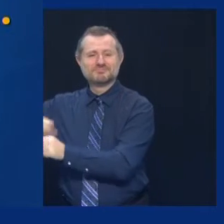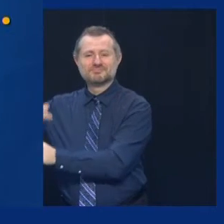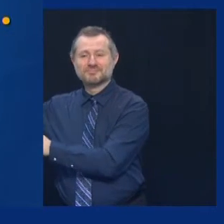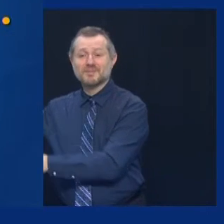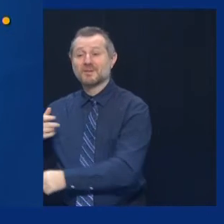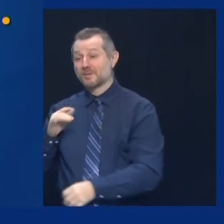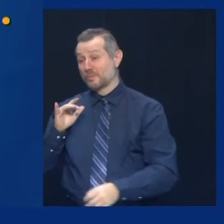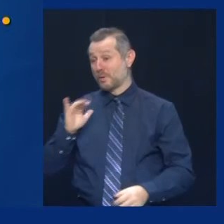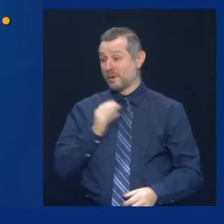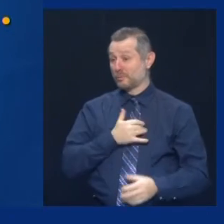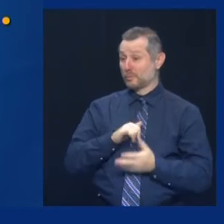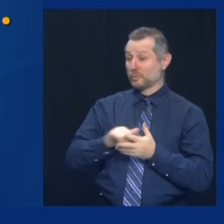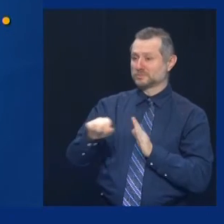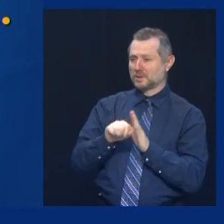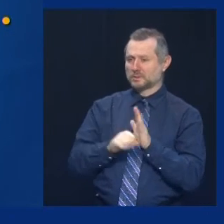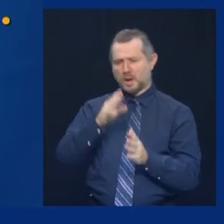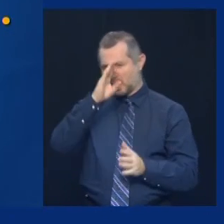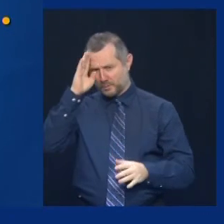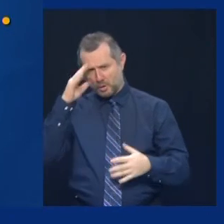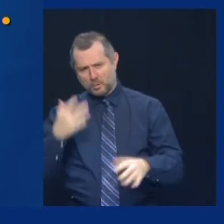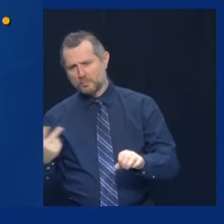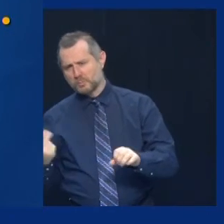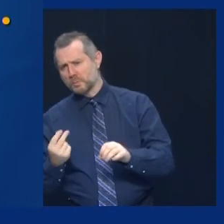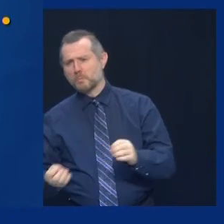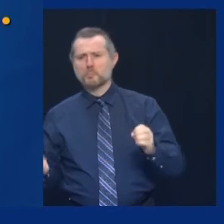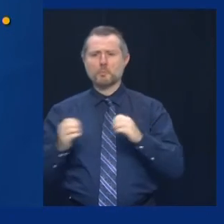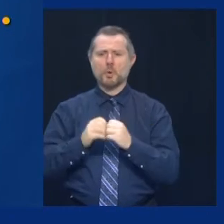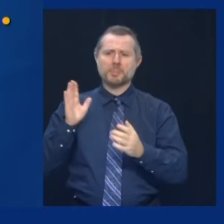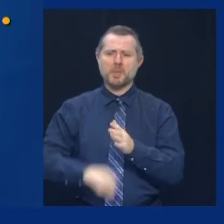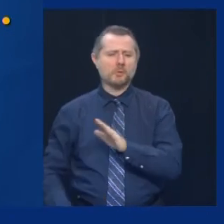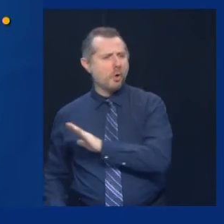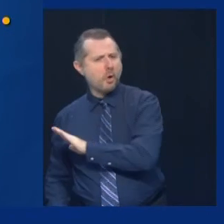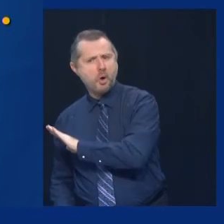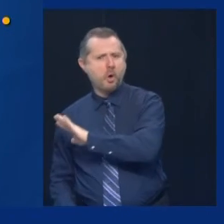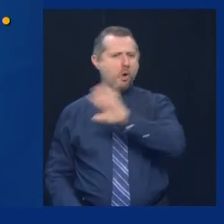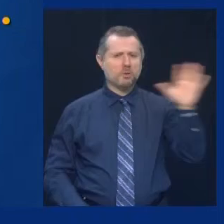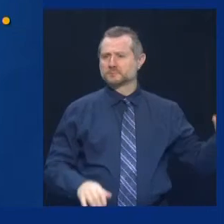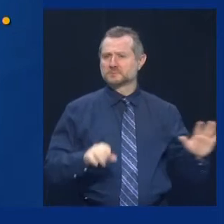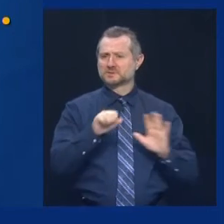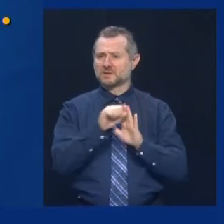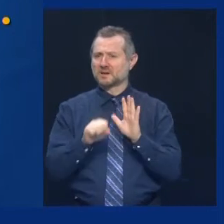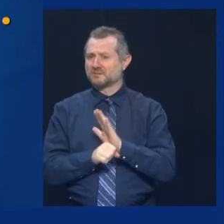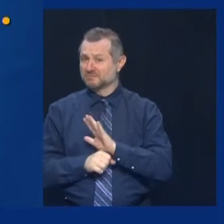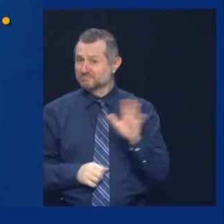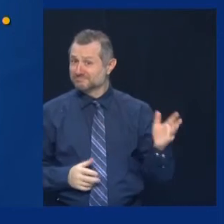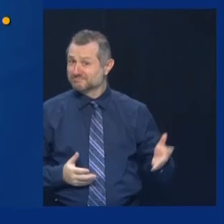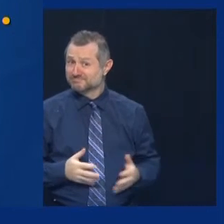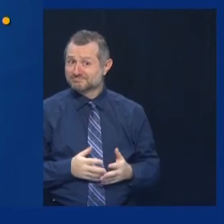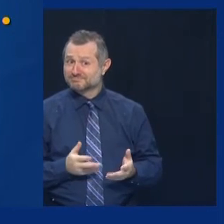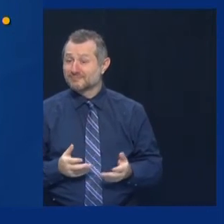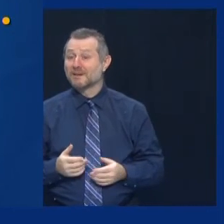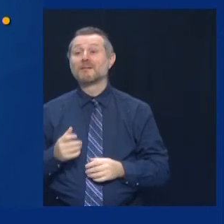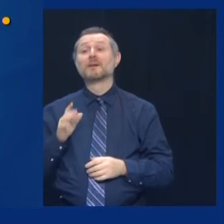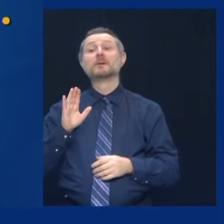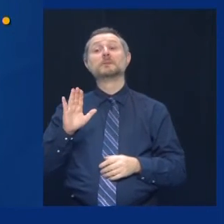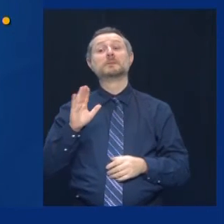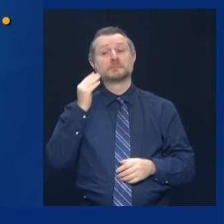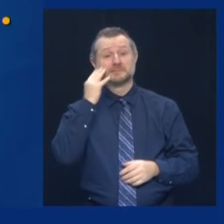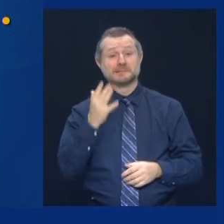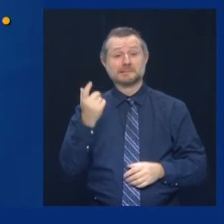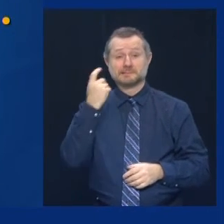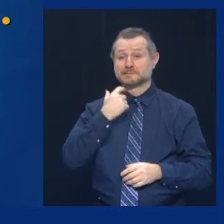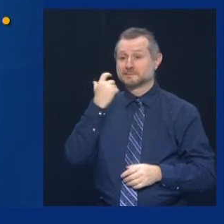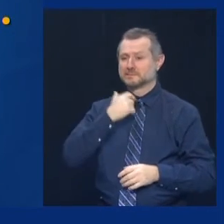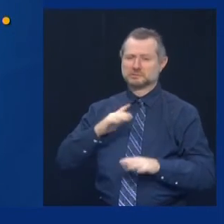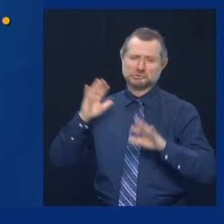more people than any state in the nation. We did this despite the snowstorm that we had over the past few